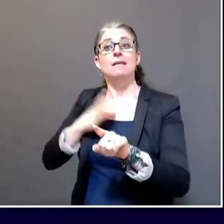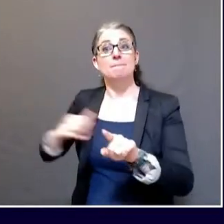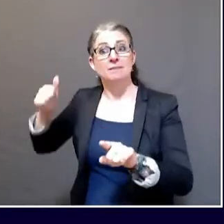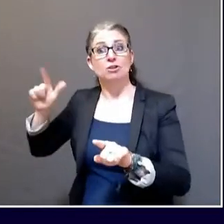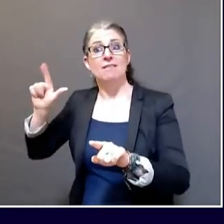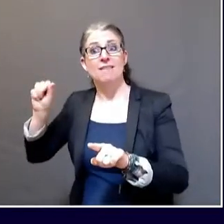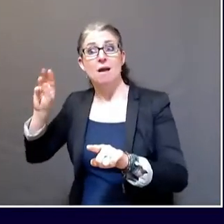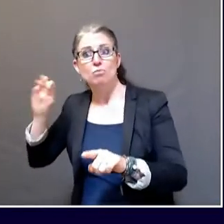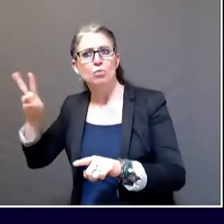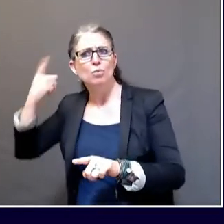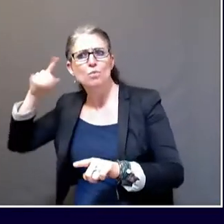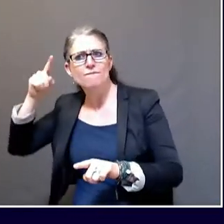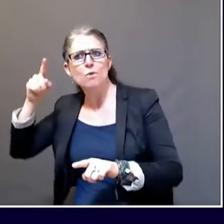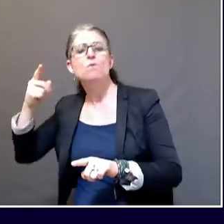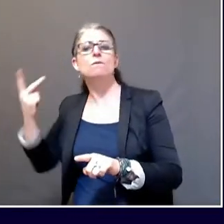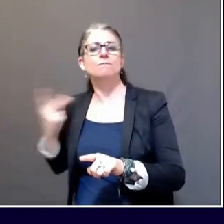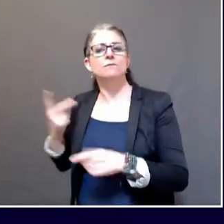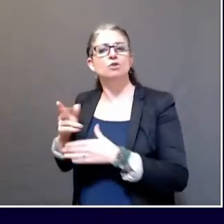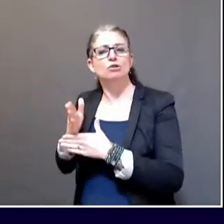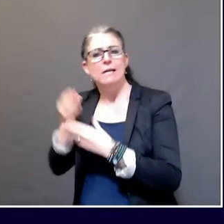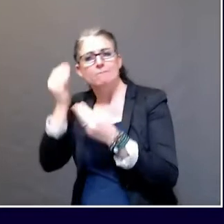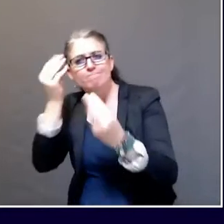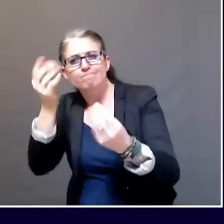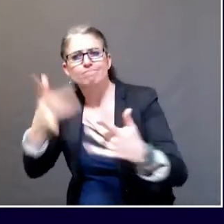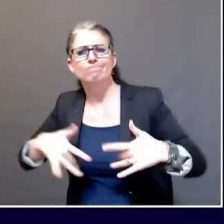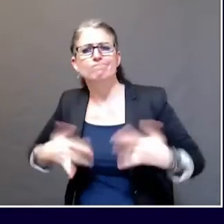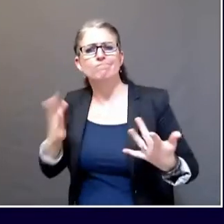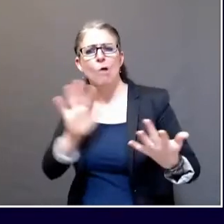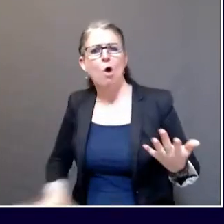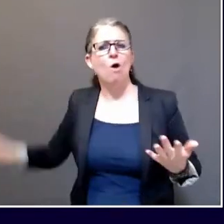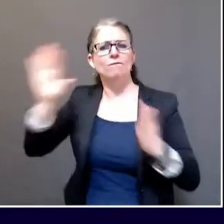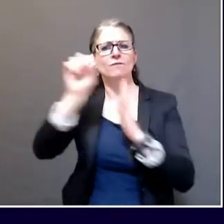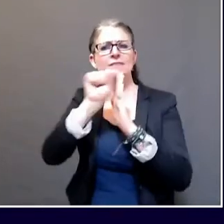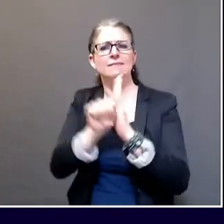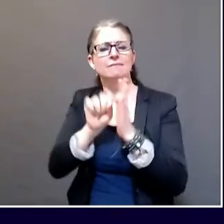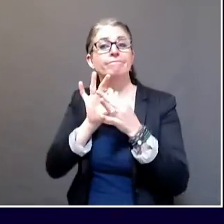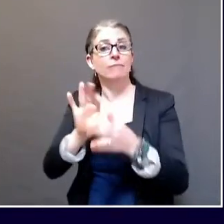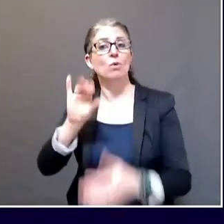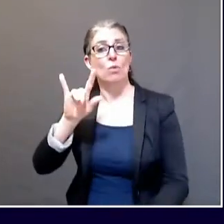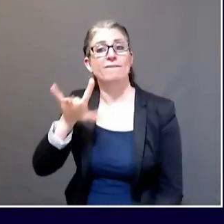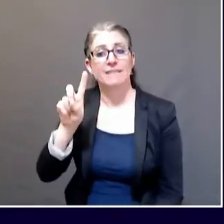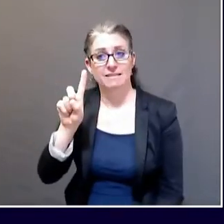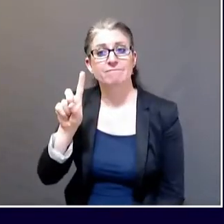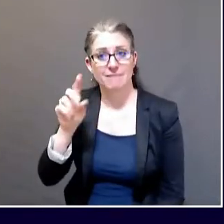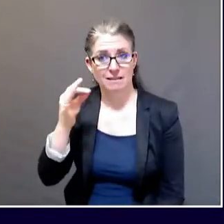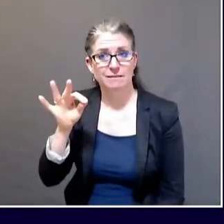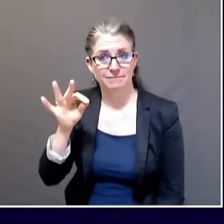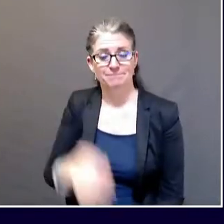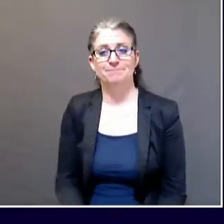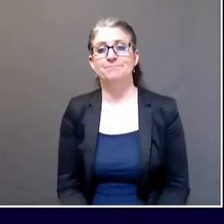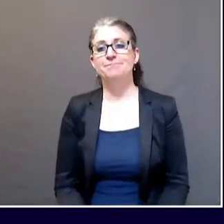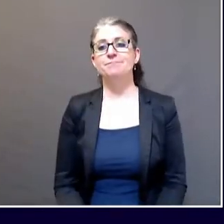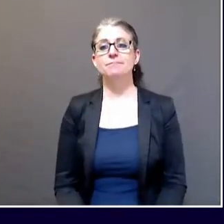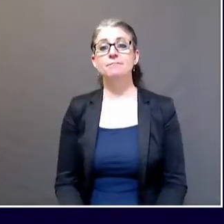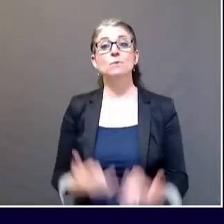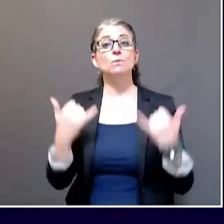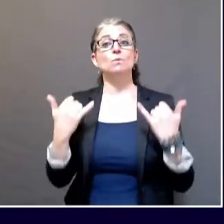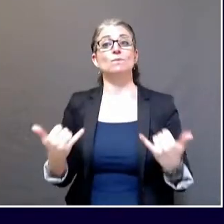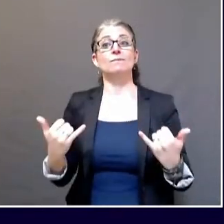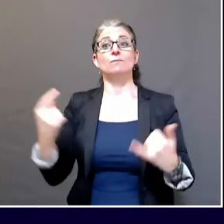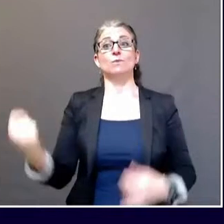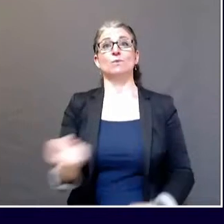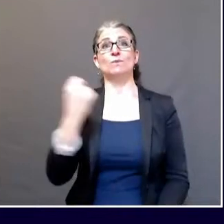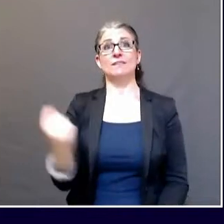an update on where we stand with respect to COVID-19 all across the state of Maine for today,